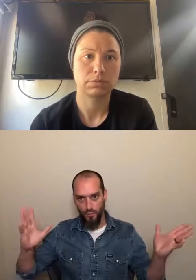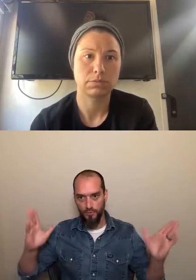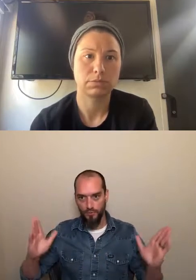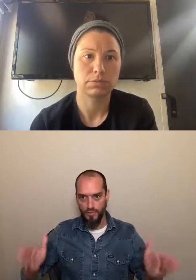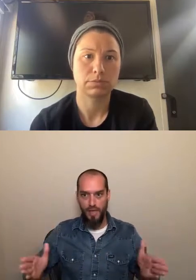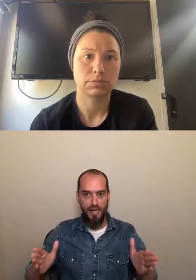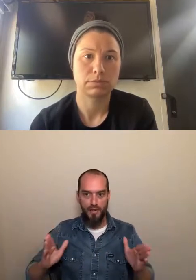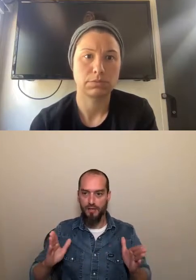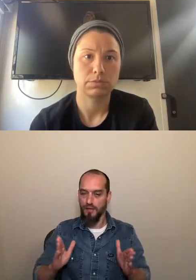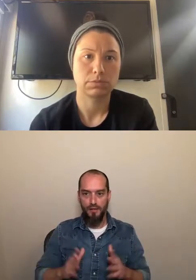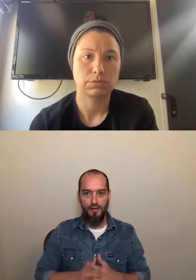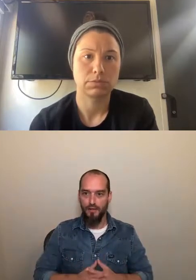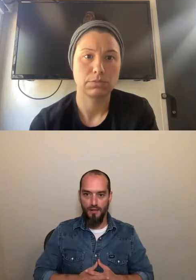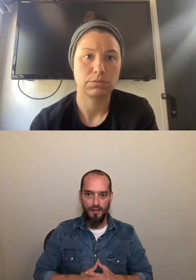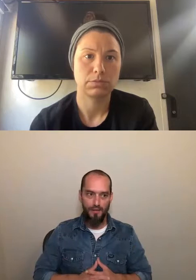that's horrible, that's bad.